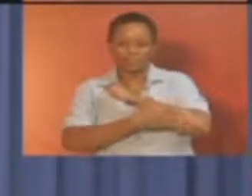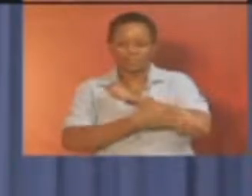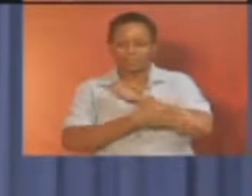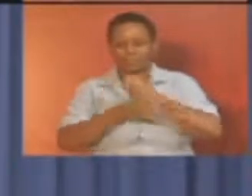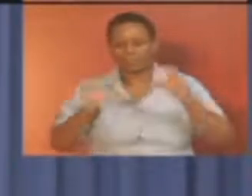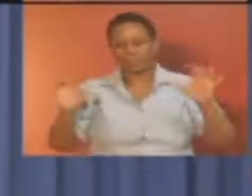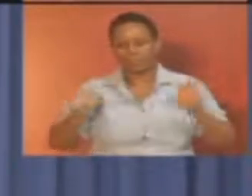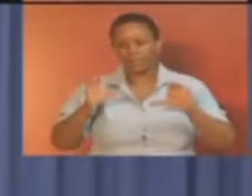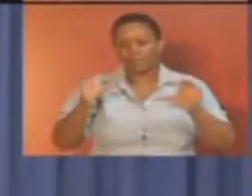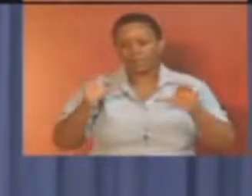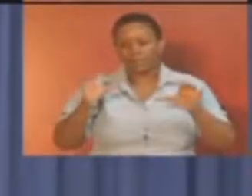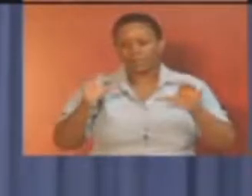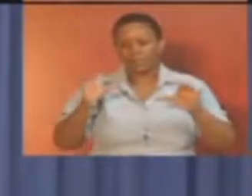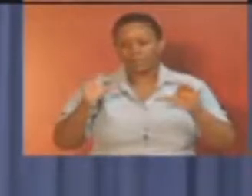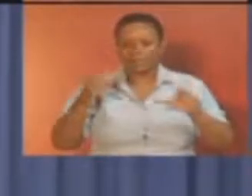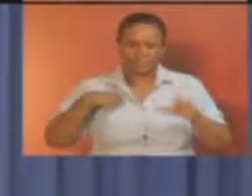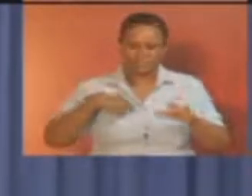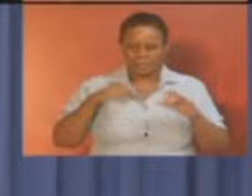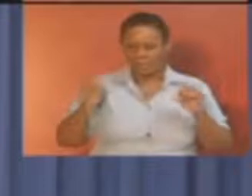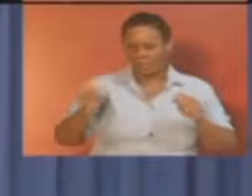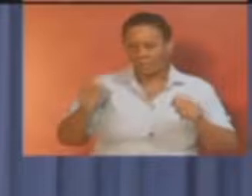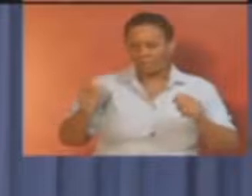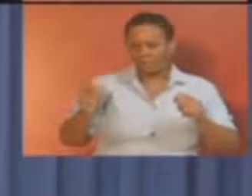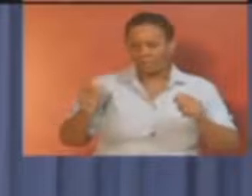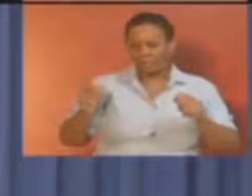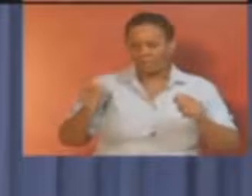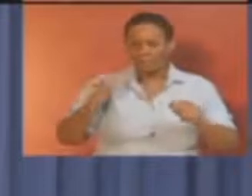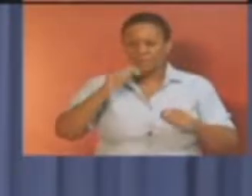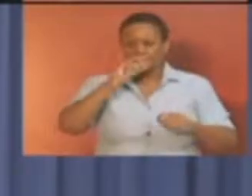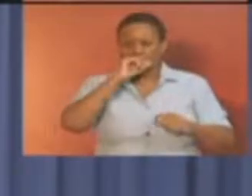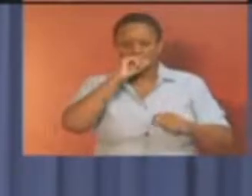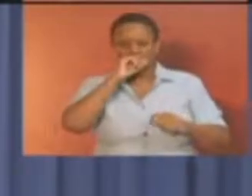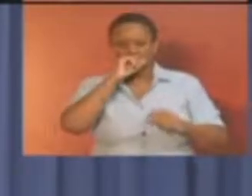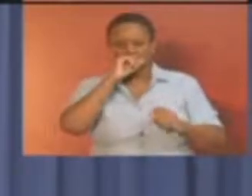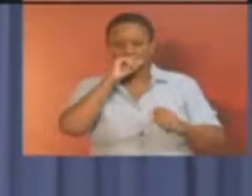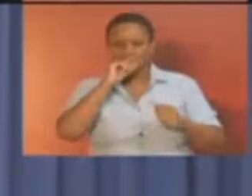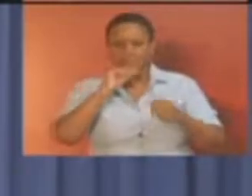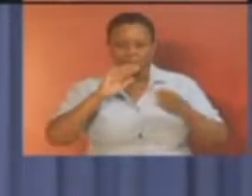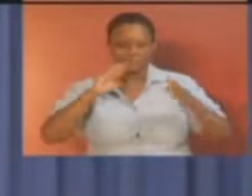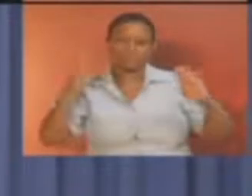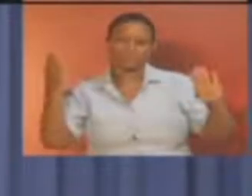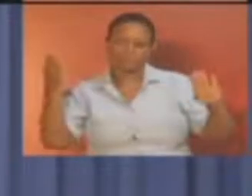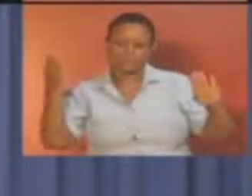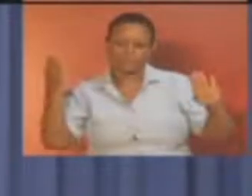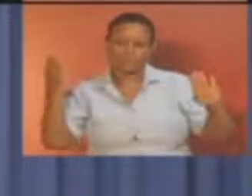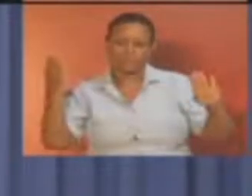Some of our CARICOM colleagues, very early, facing the absence of